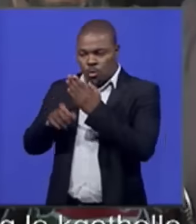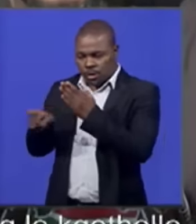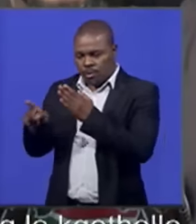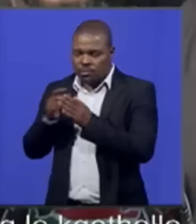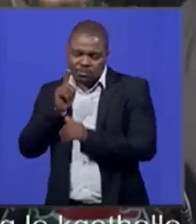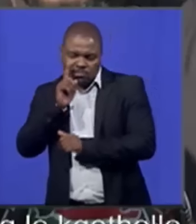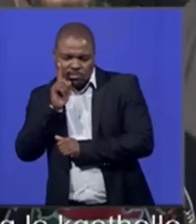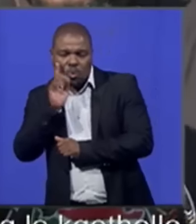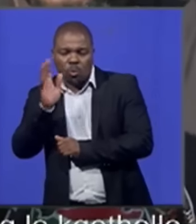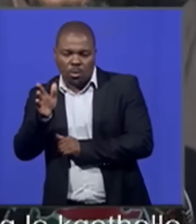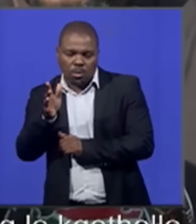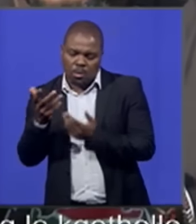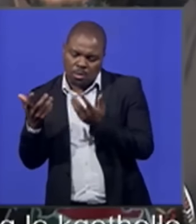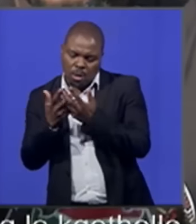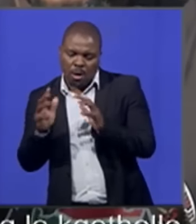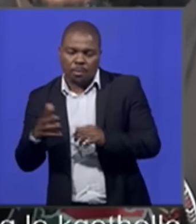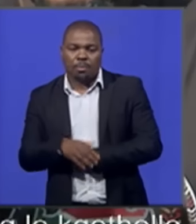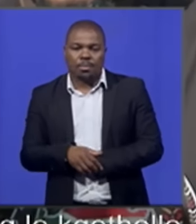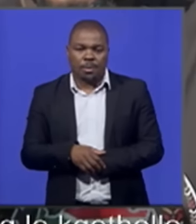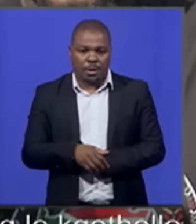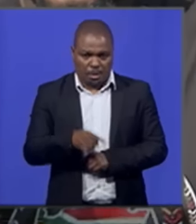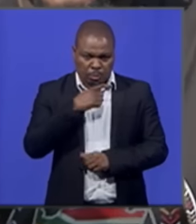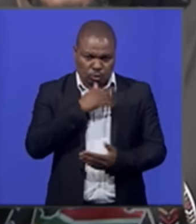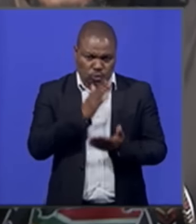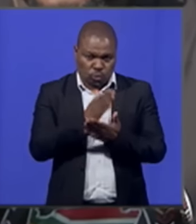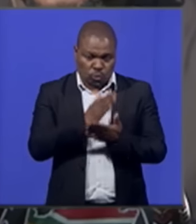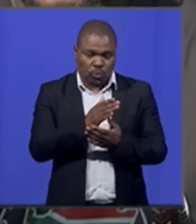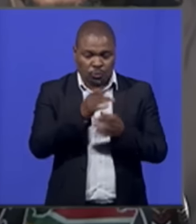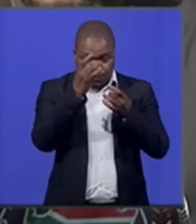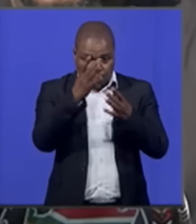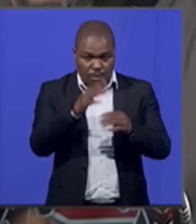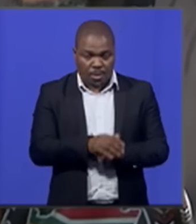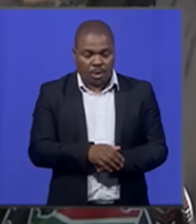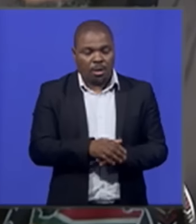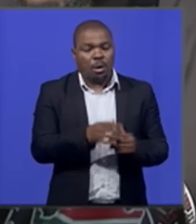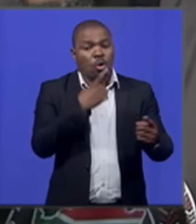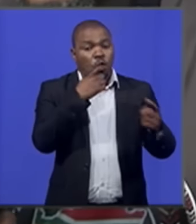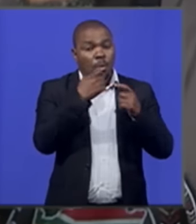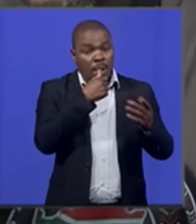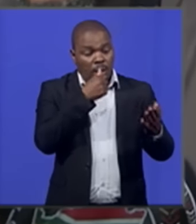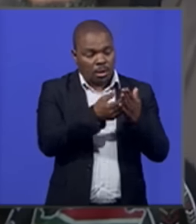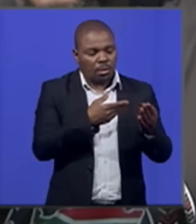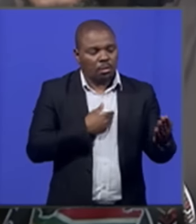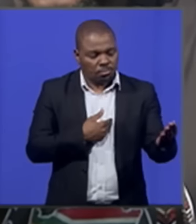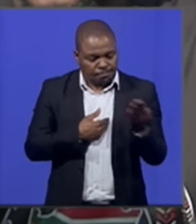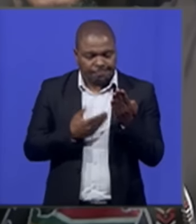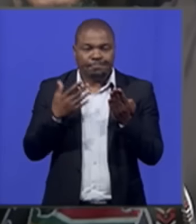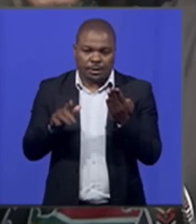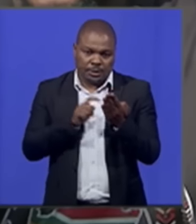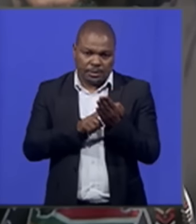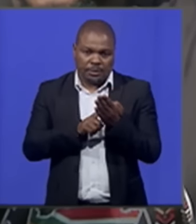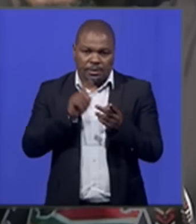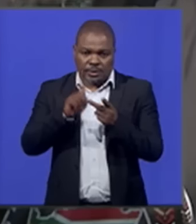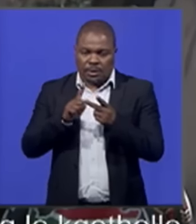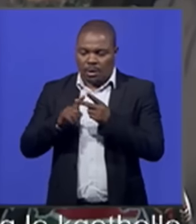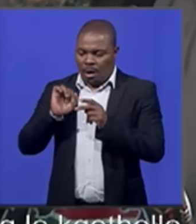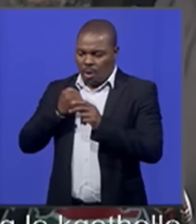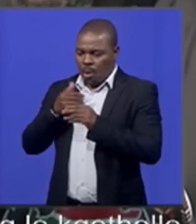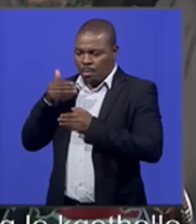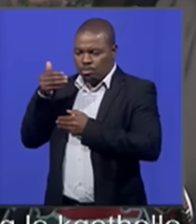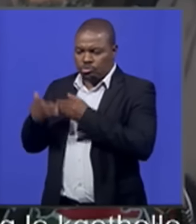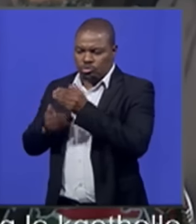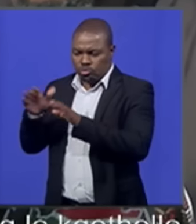We want to assure you that we have received your memorandum, that in line with our complaints handling procedures,